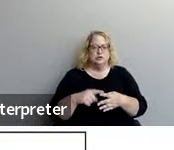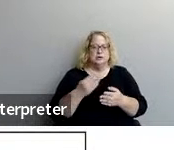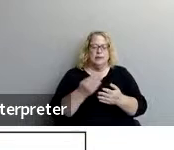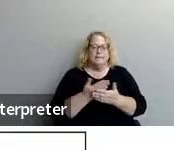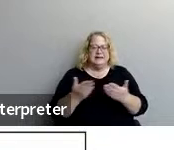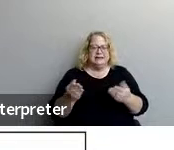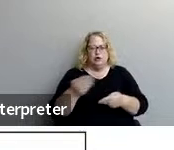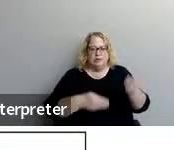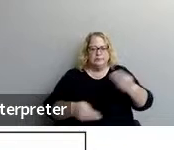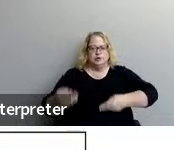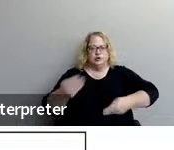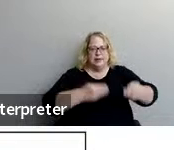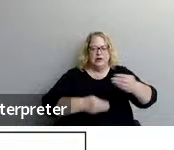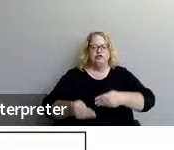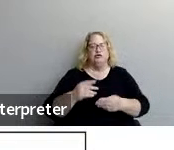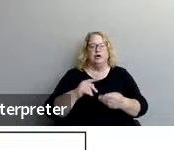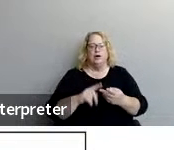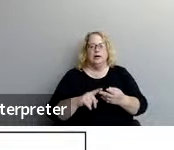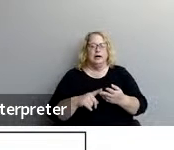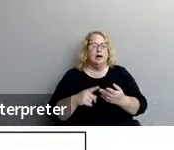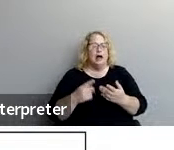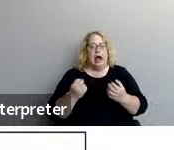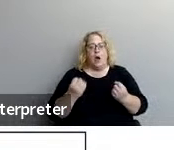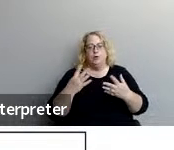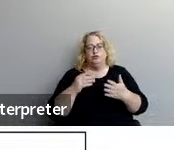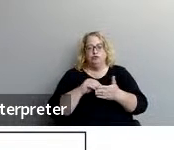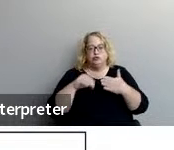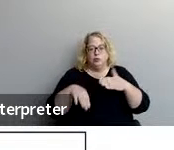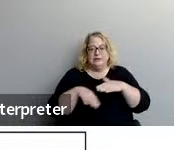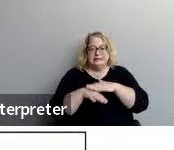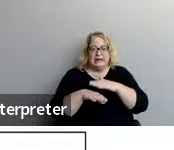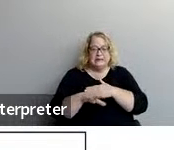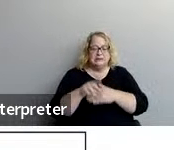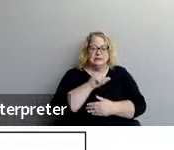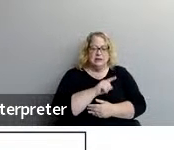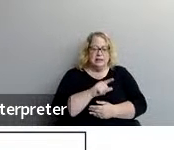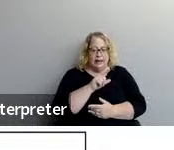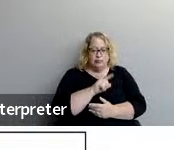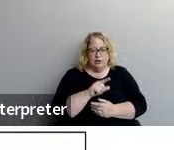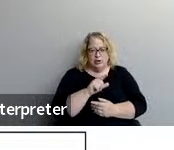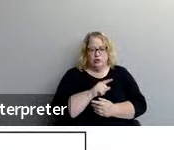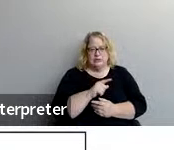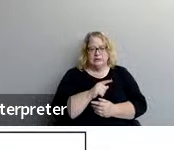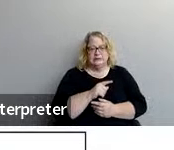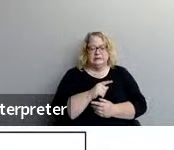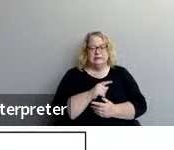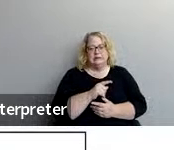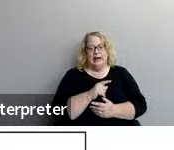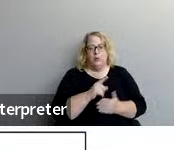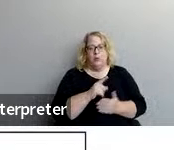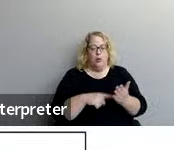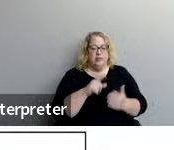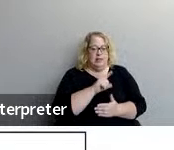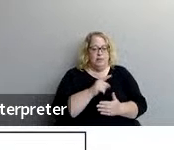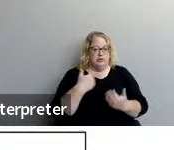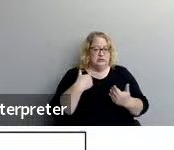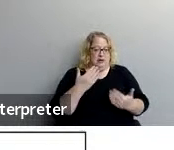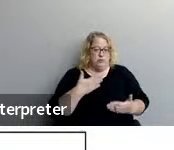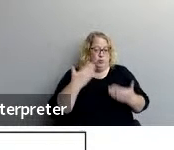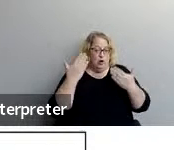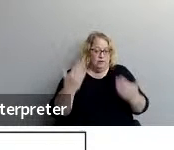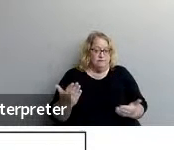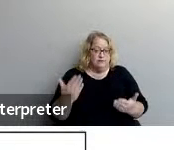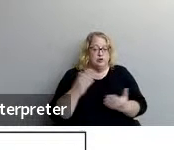circulation of materials, the extent to which students access the library and offerings of our libraries,